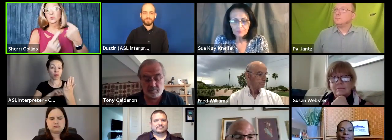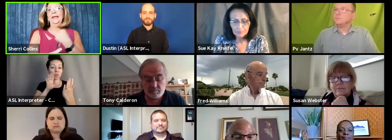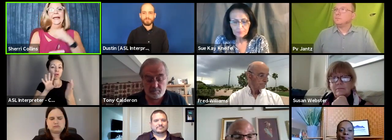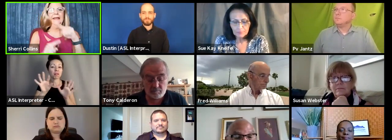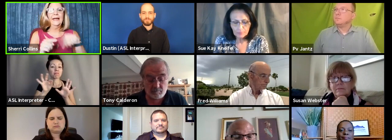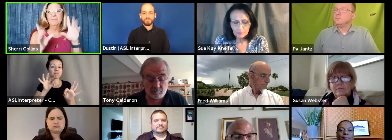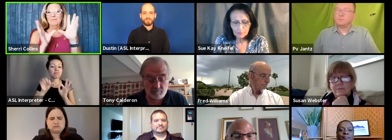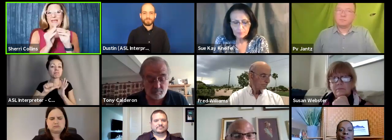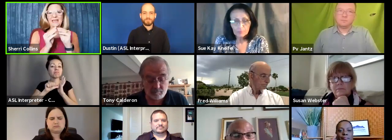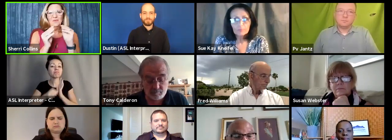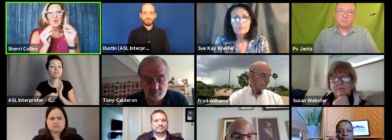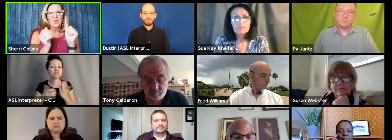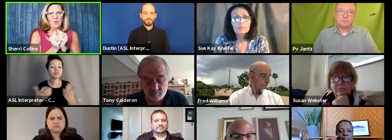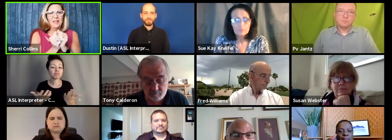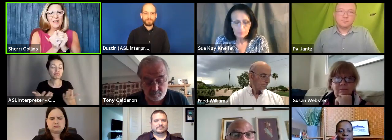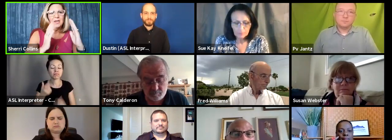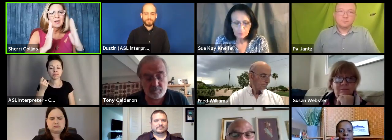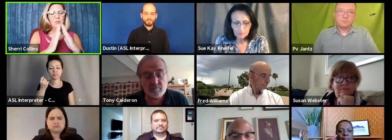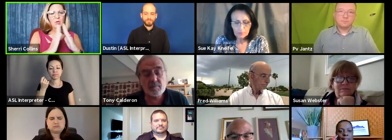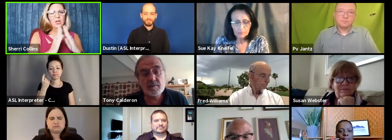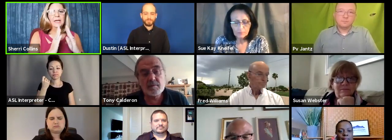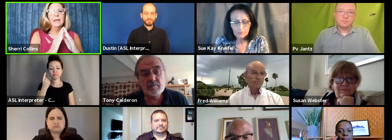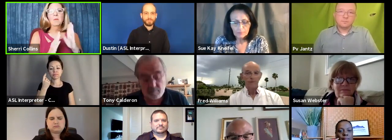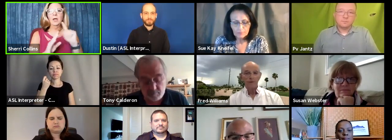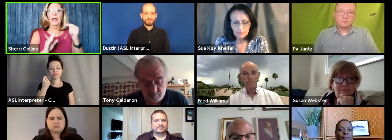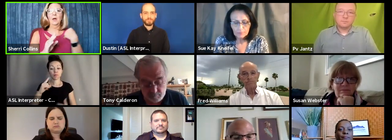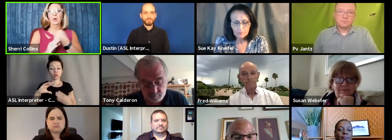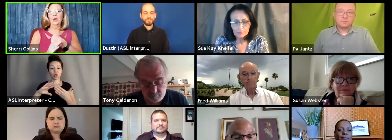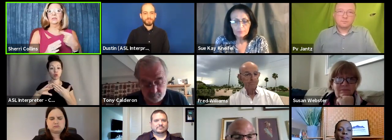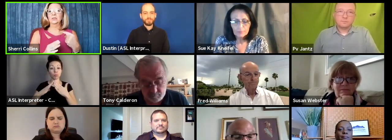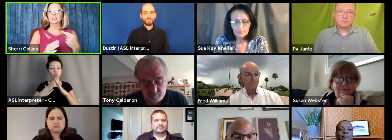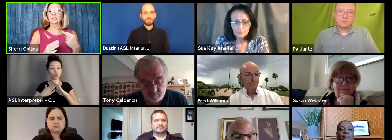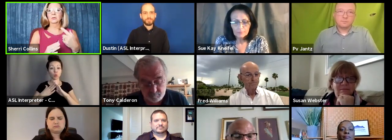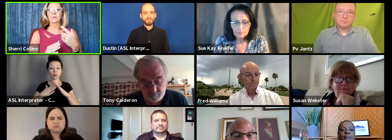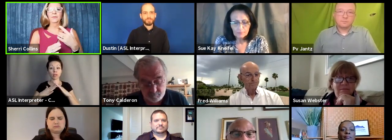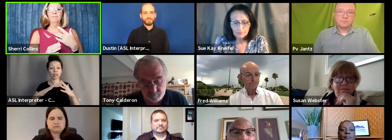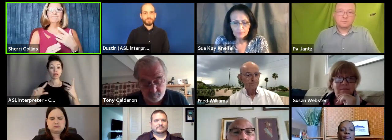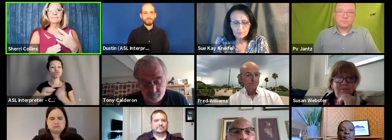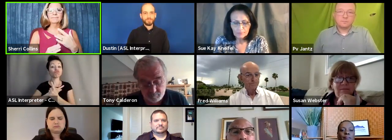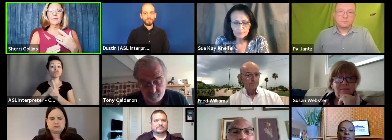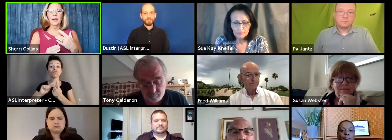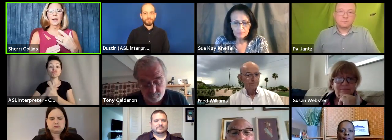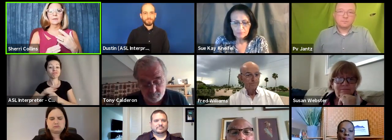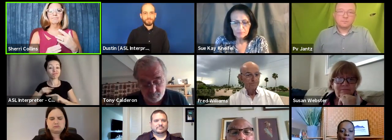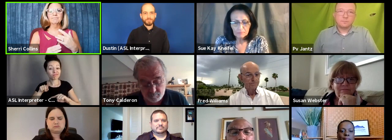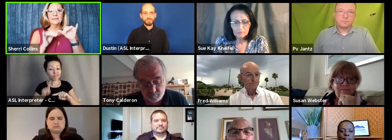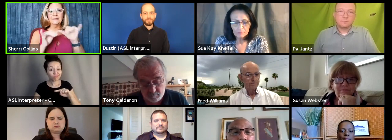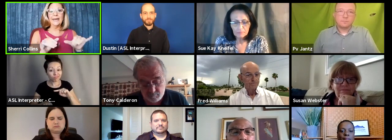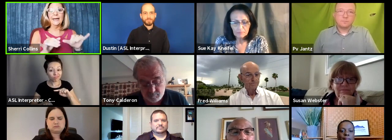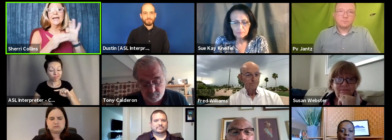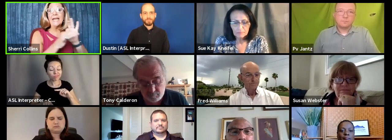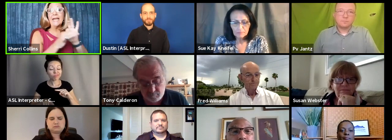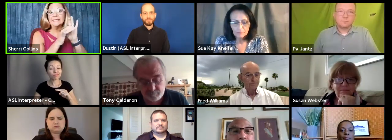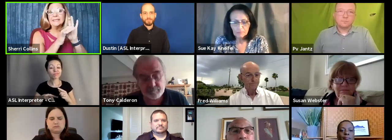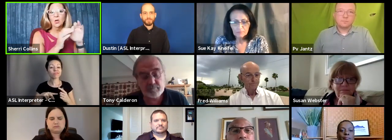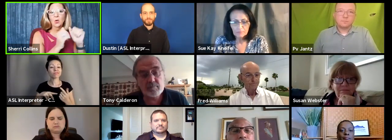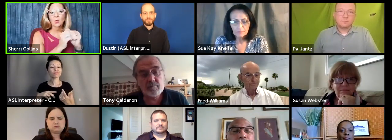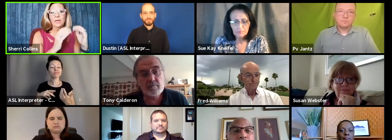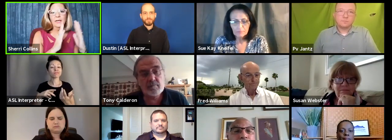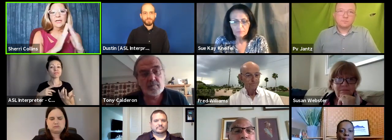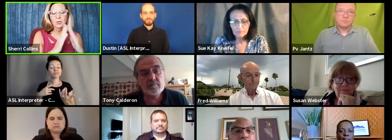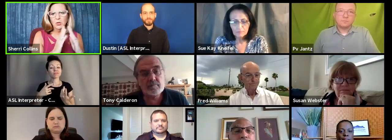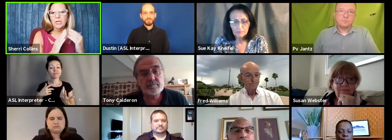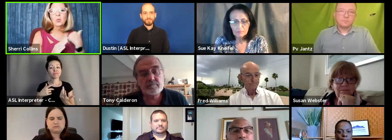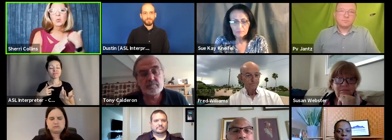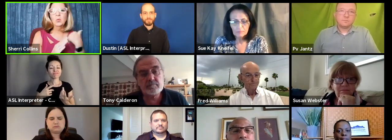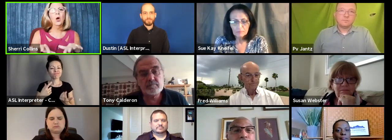Since we can't meet with the community, and we want to stay connected with